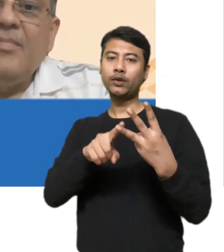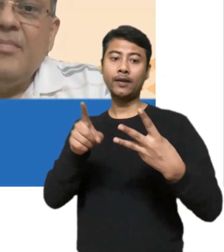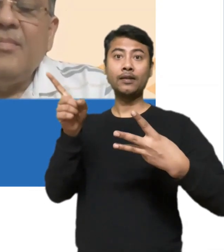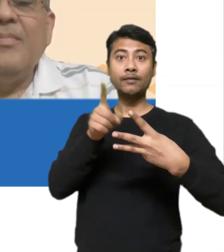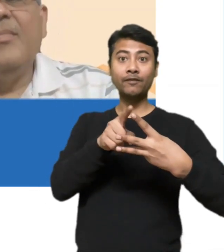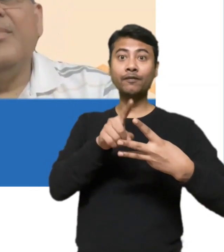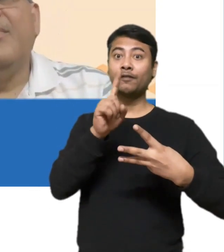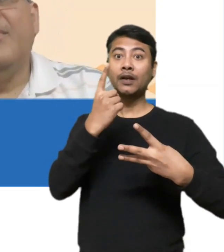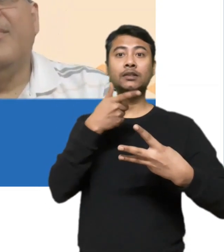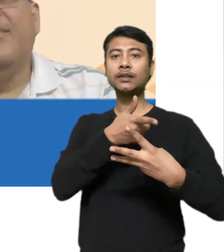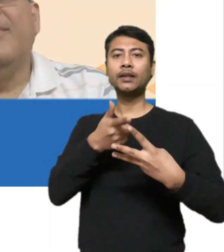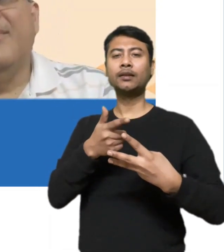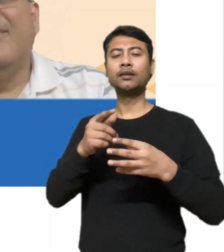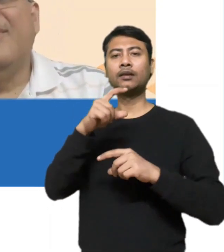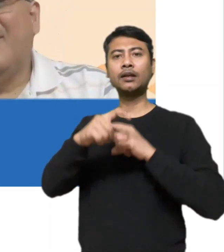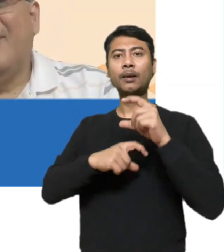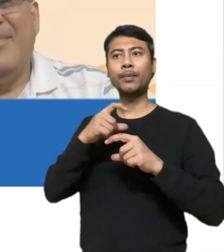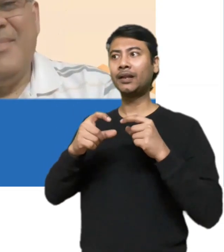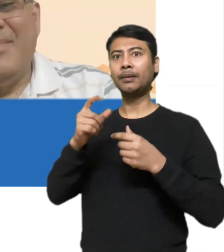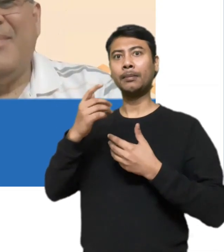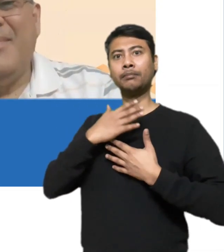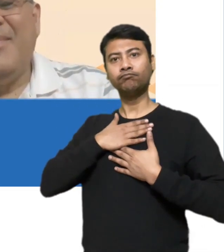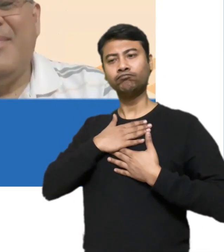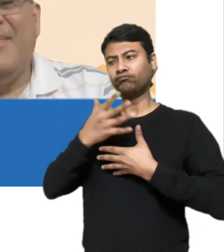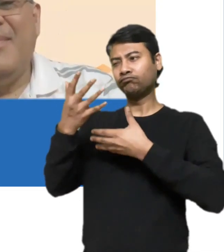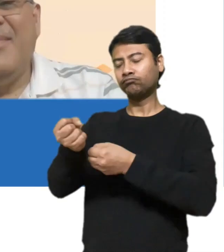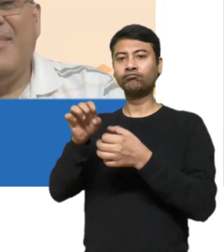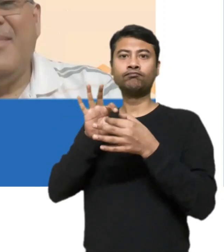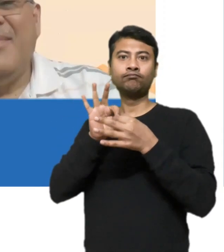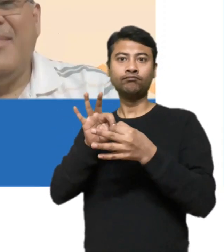solvers, because they've been solving problems all their life.